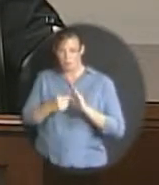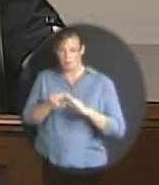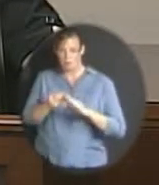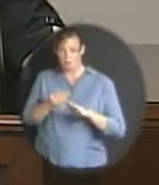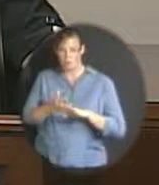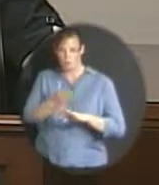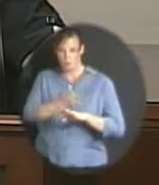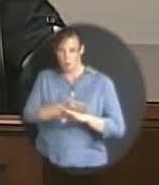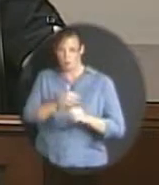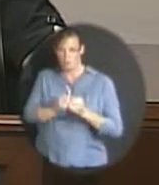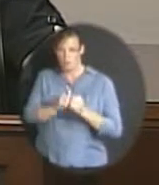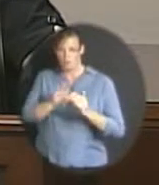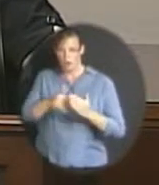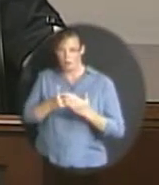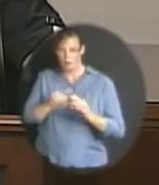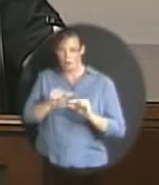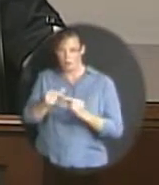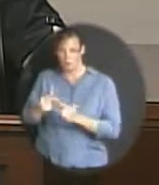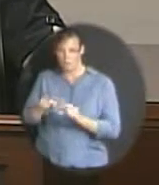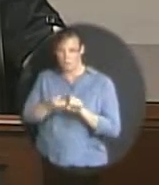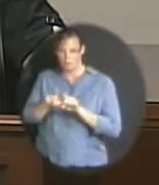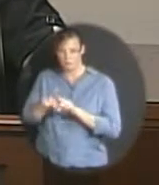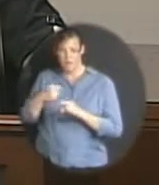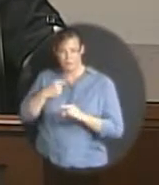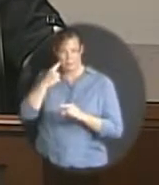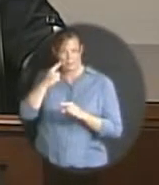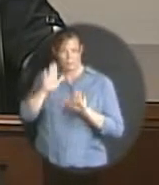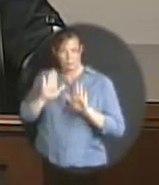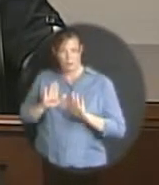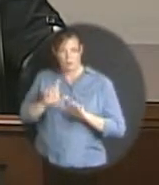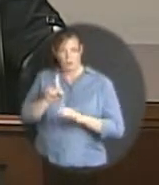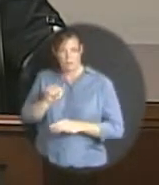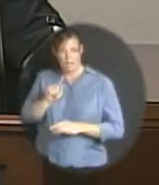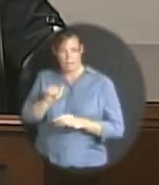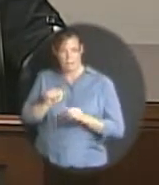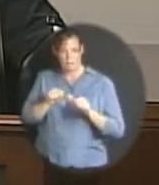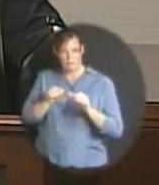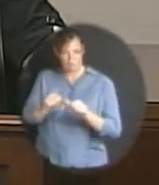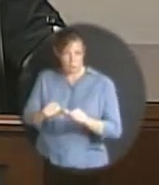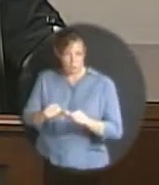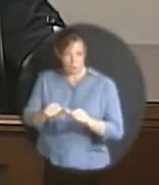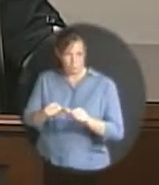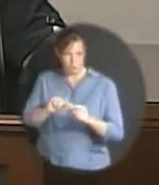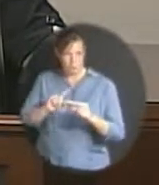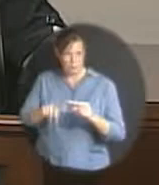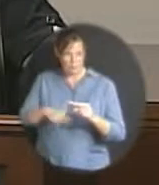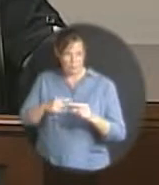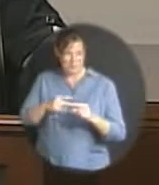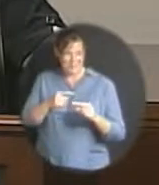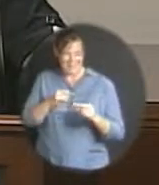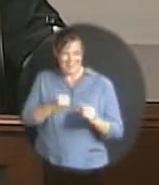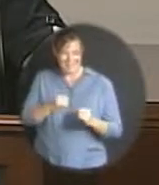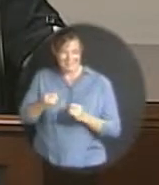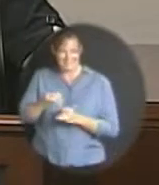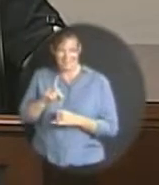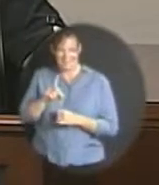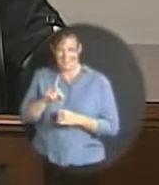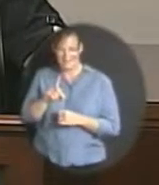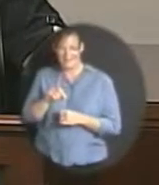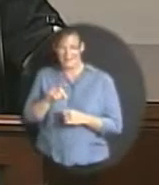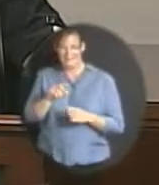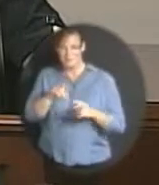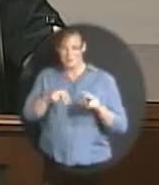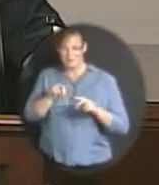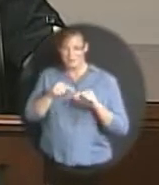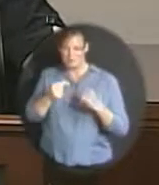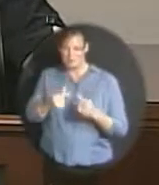of our subgroups as well, and so I think that's tremendous data as we move forward. When we isolate it out and look at the